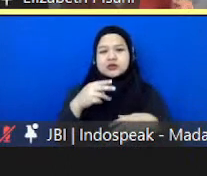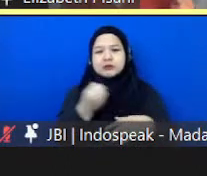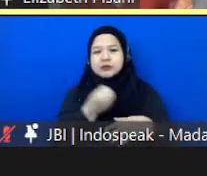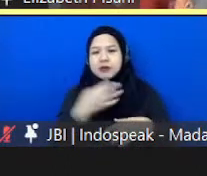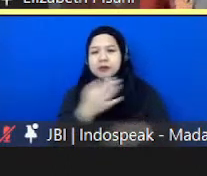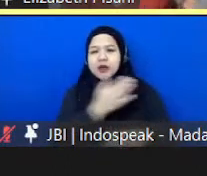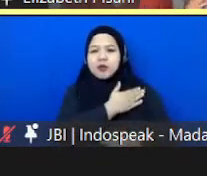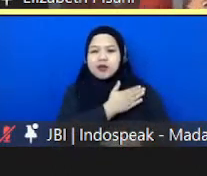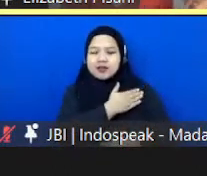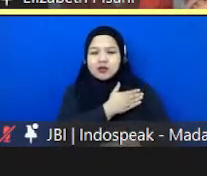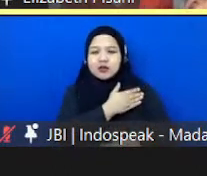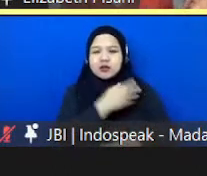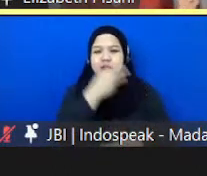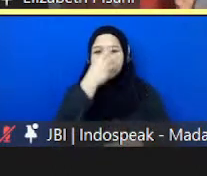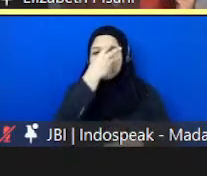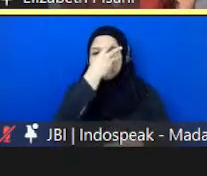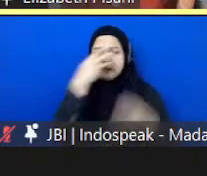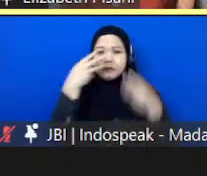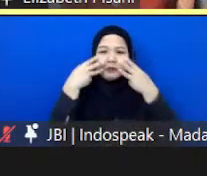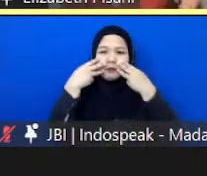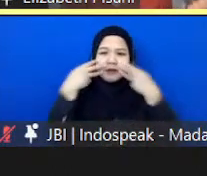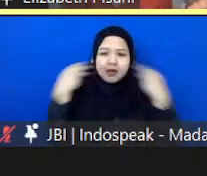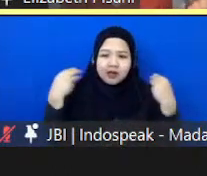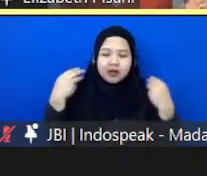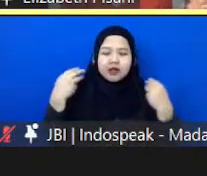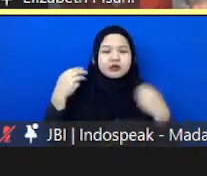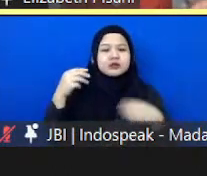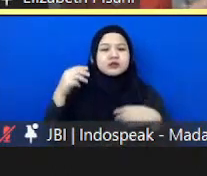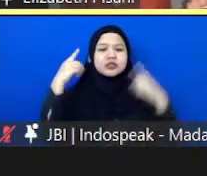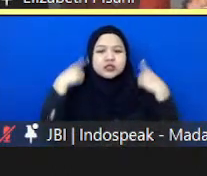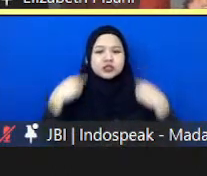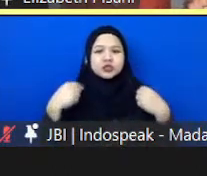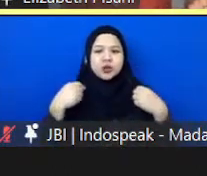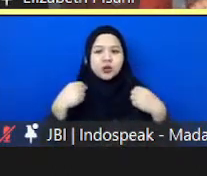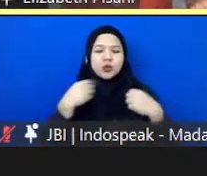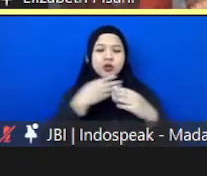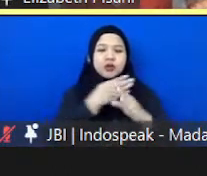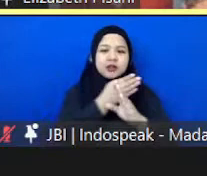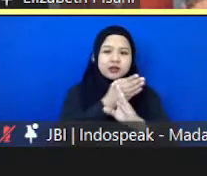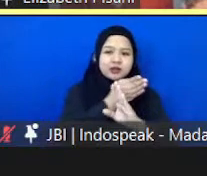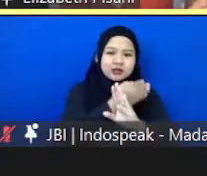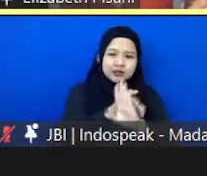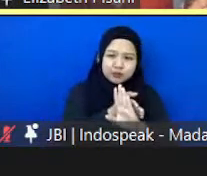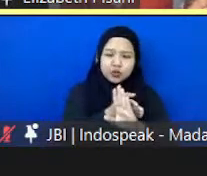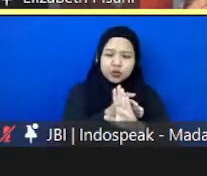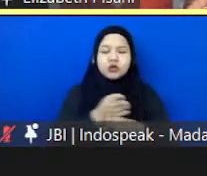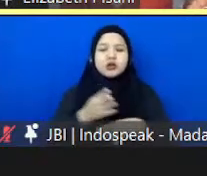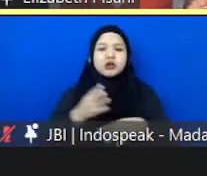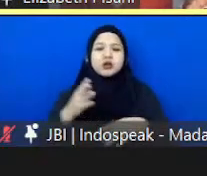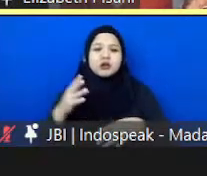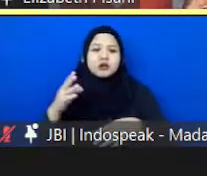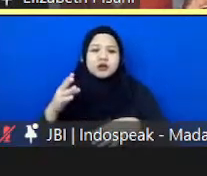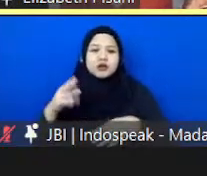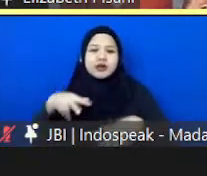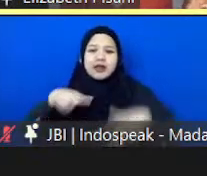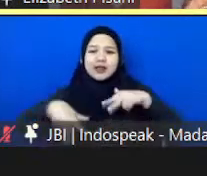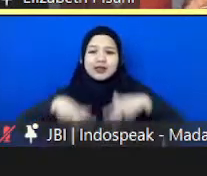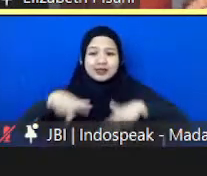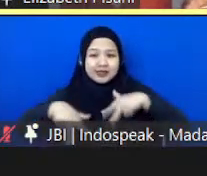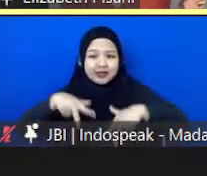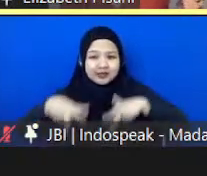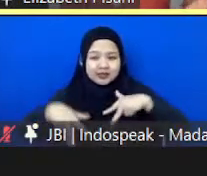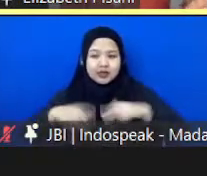Java, but also collected some samples in NTT in Soe. And